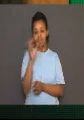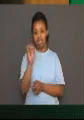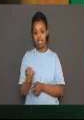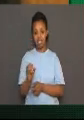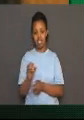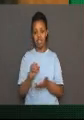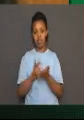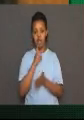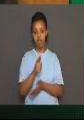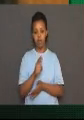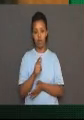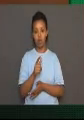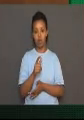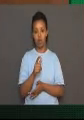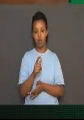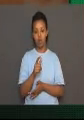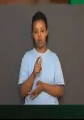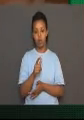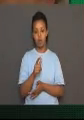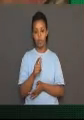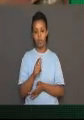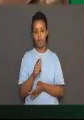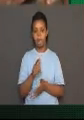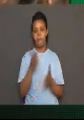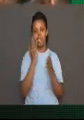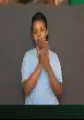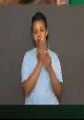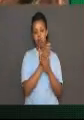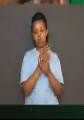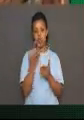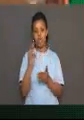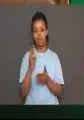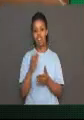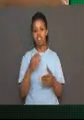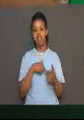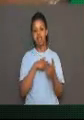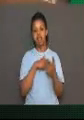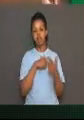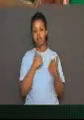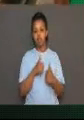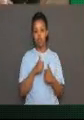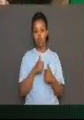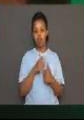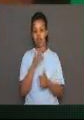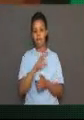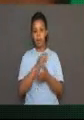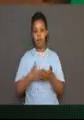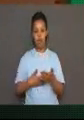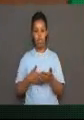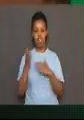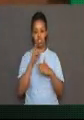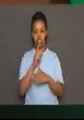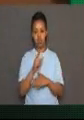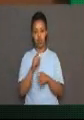impairment of cognitive ability and physical growth, as well as a distinctive set of